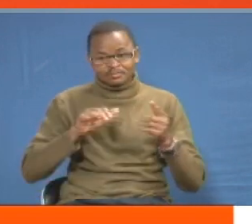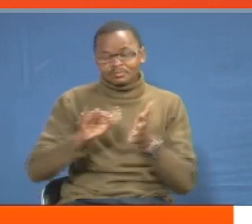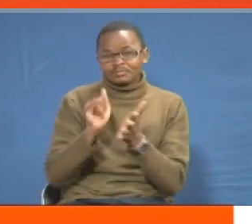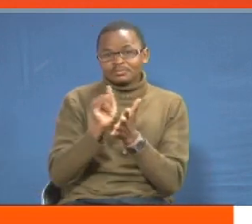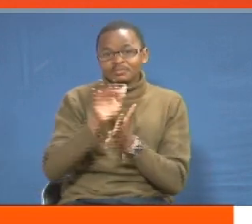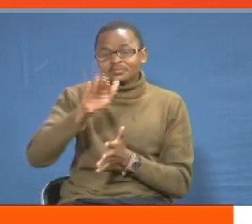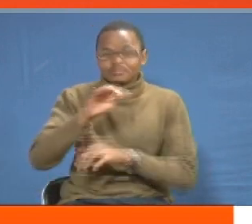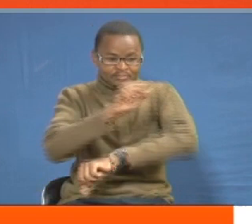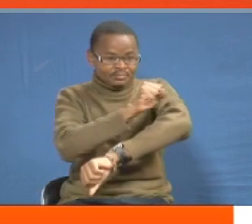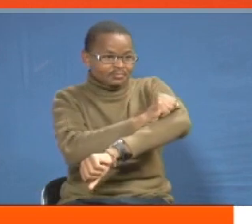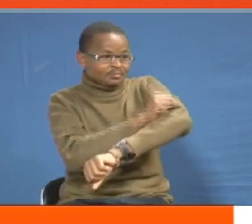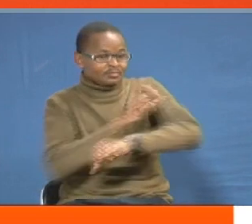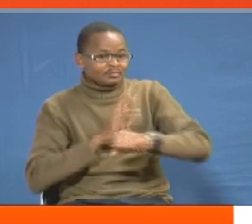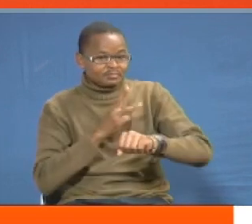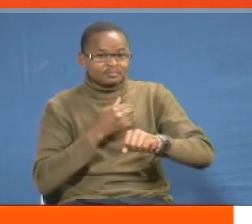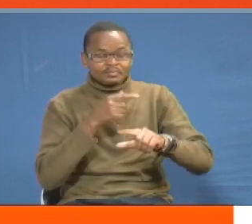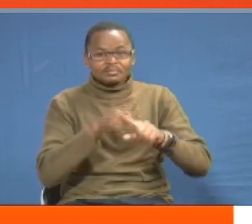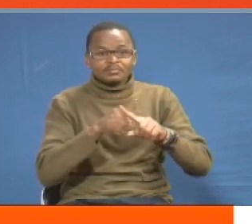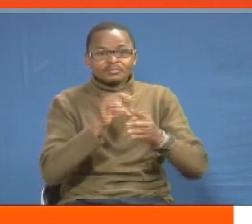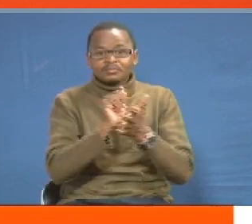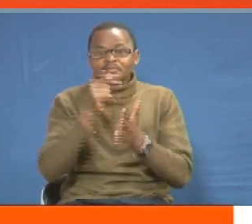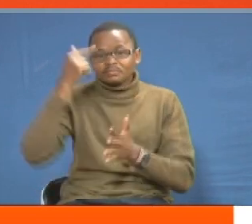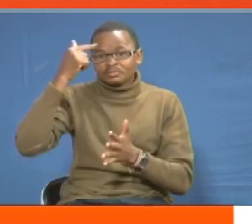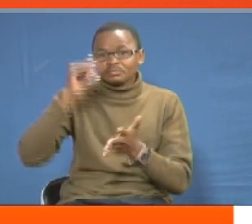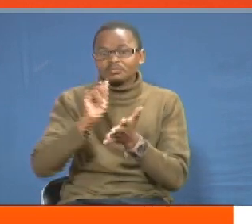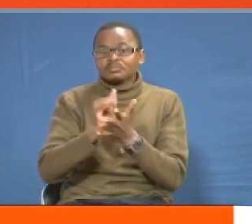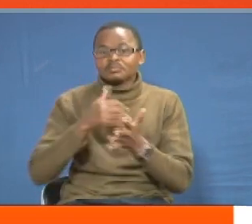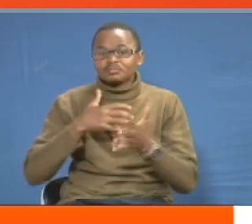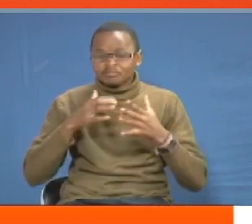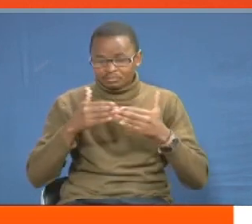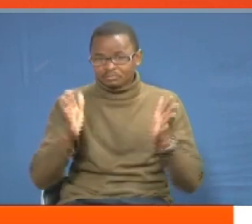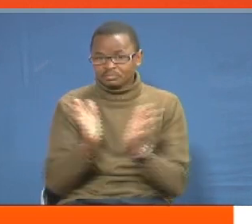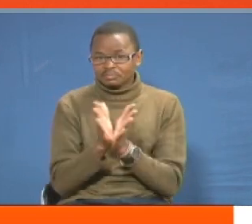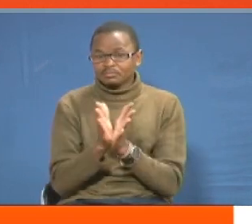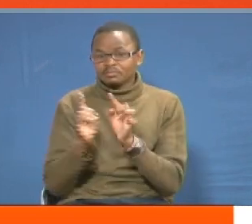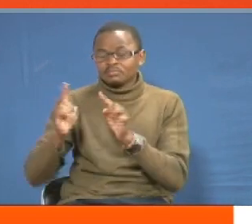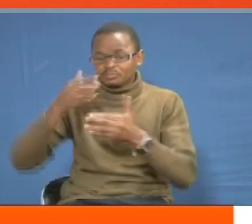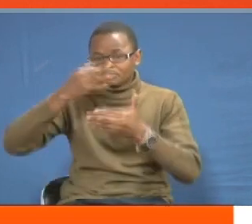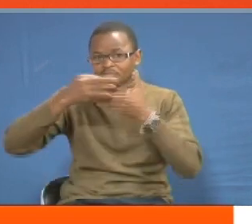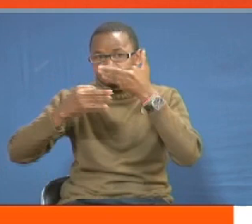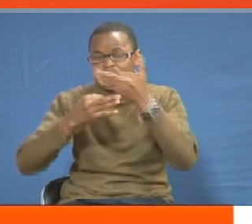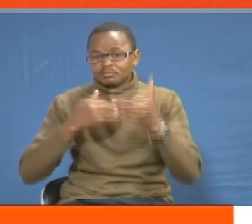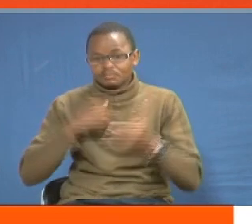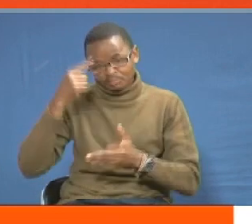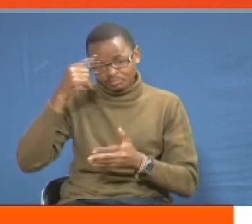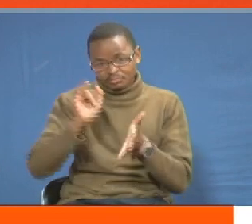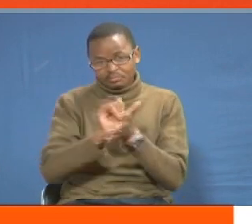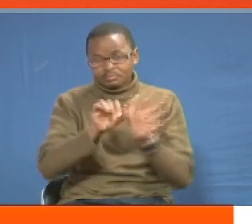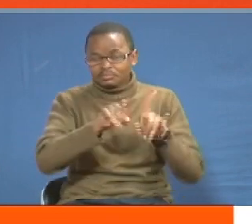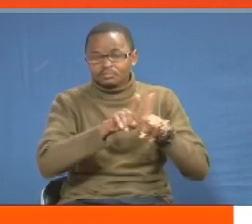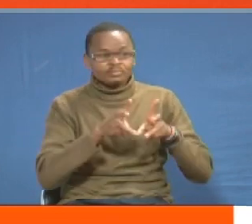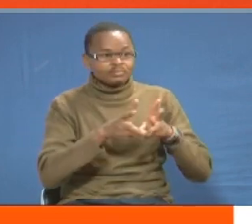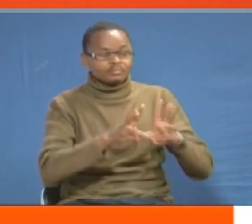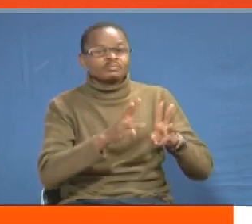the girls. They were in school. We had encouraged girls to be in school. The community structures had been built in a way